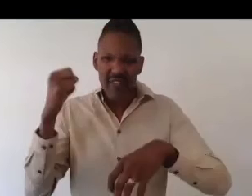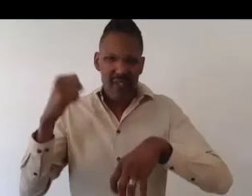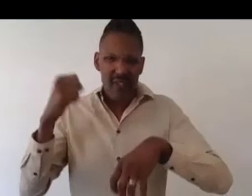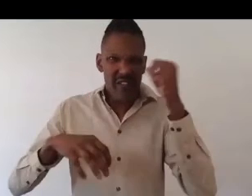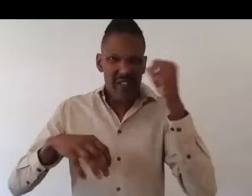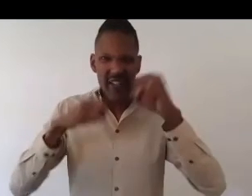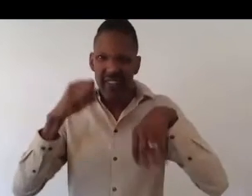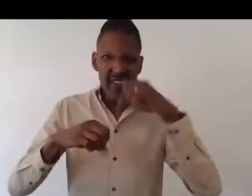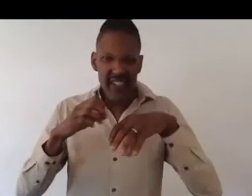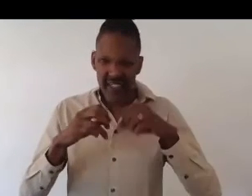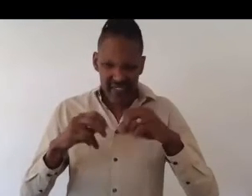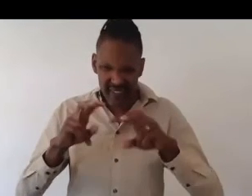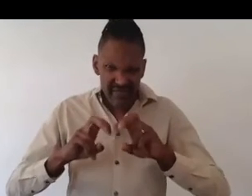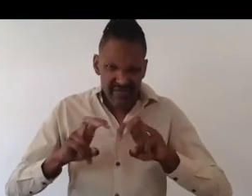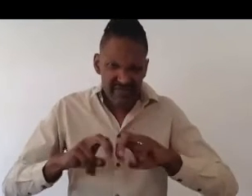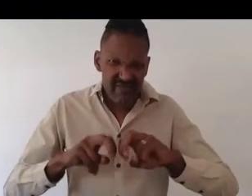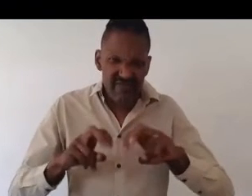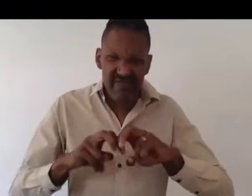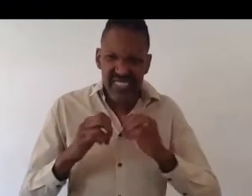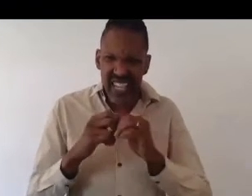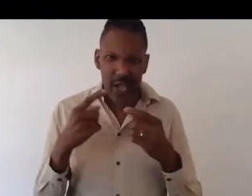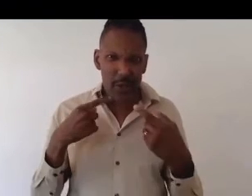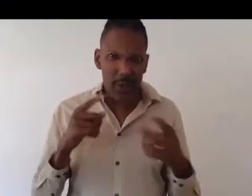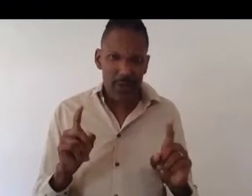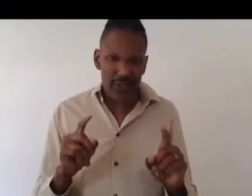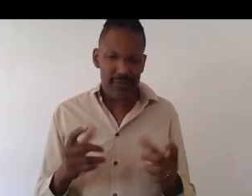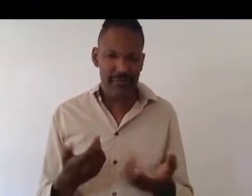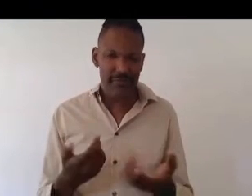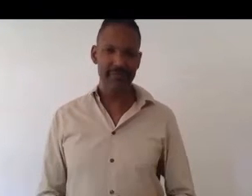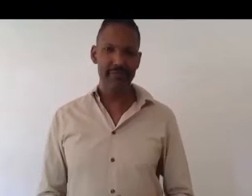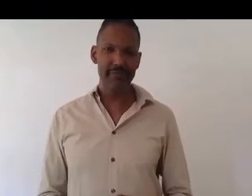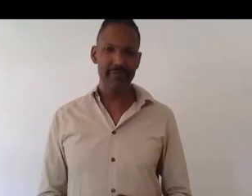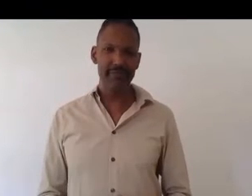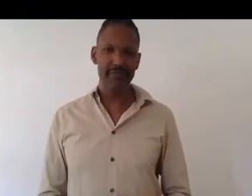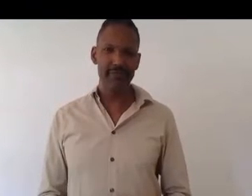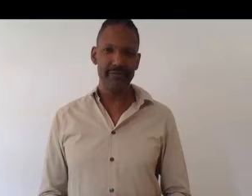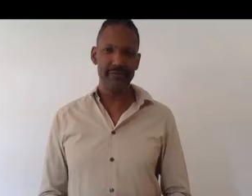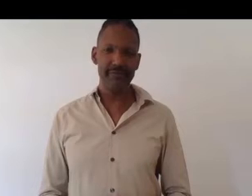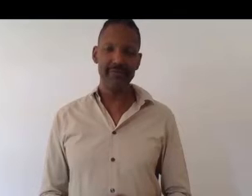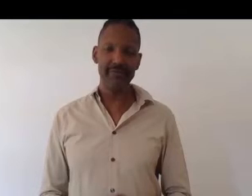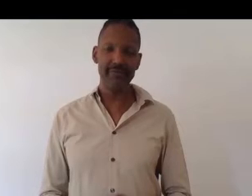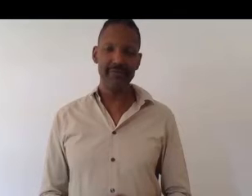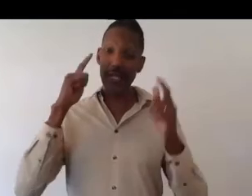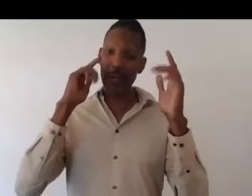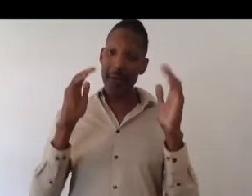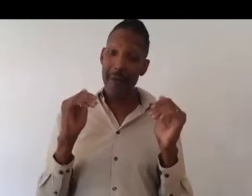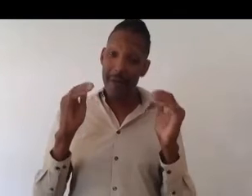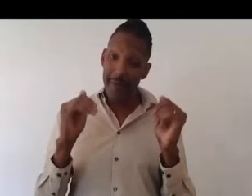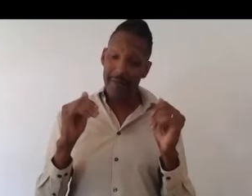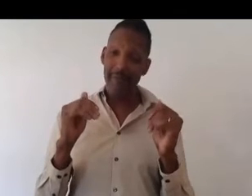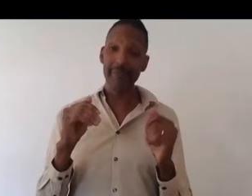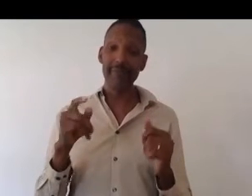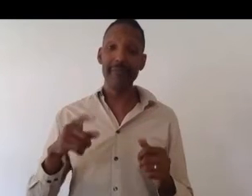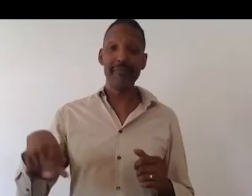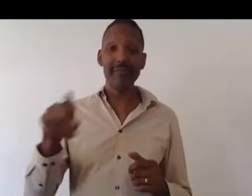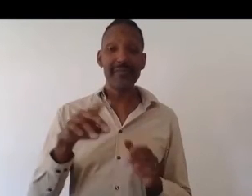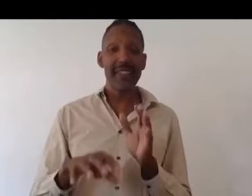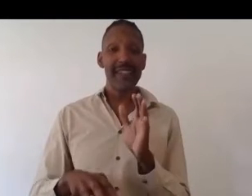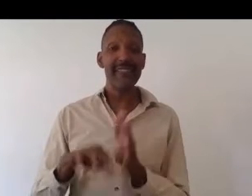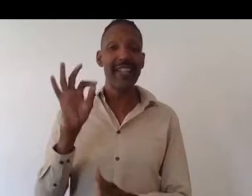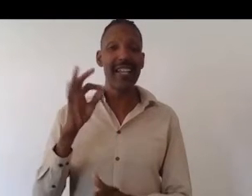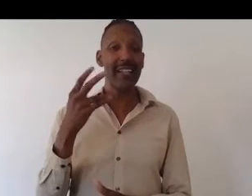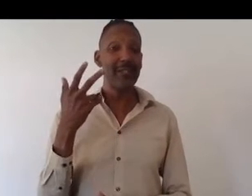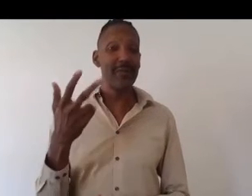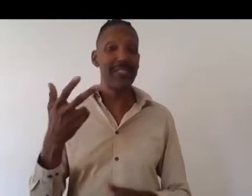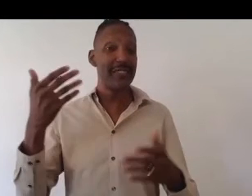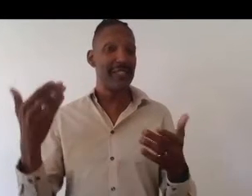see how they're put together. I hope for you that you find at least 3 new things to try today.